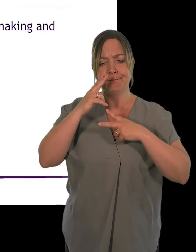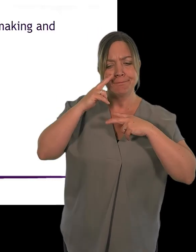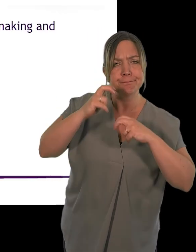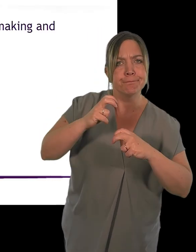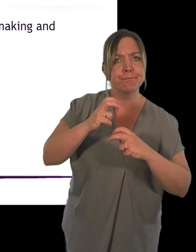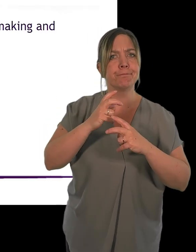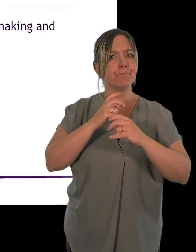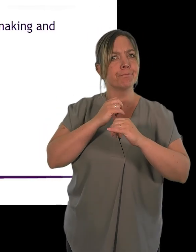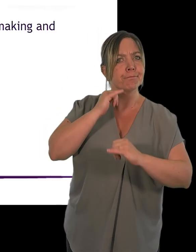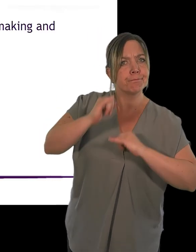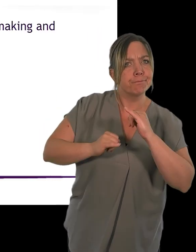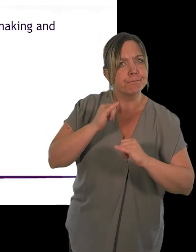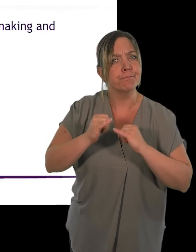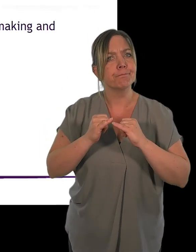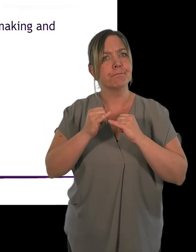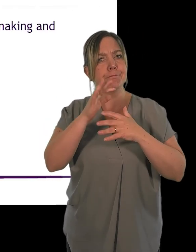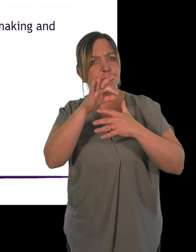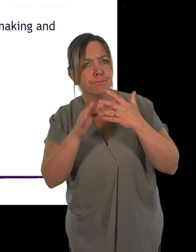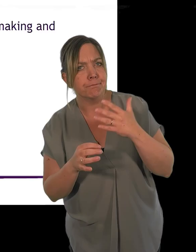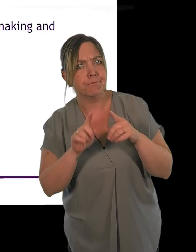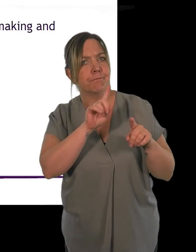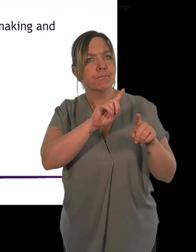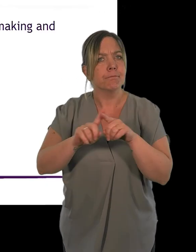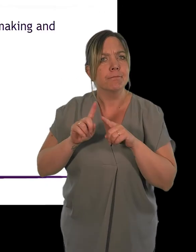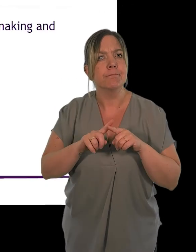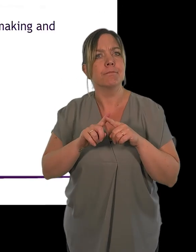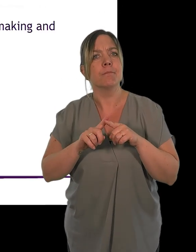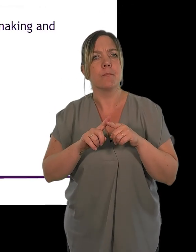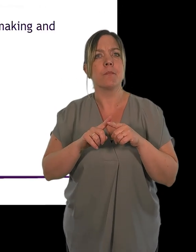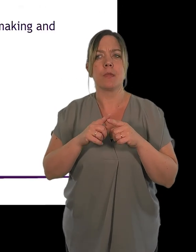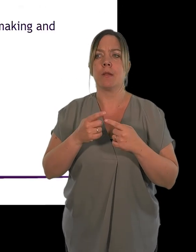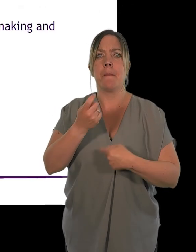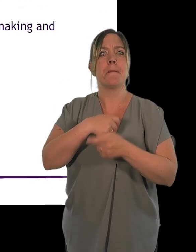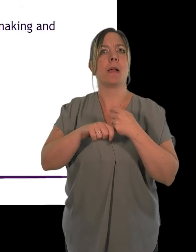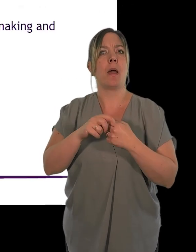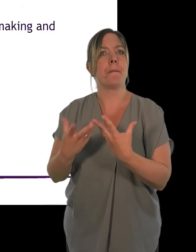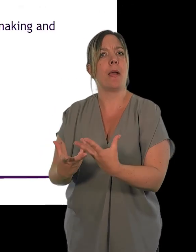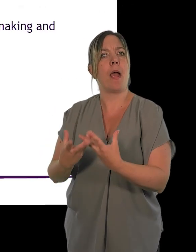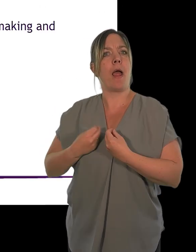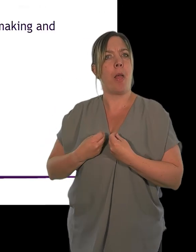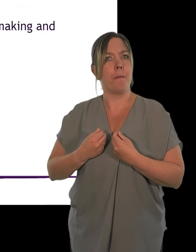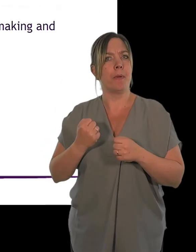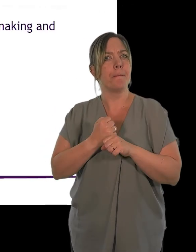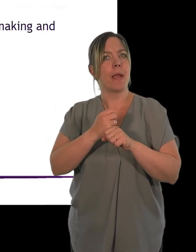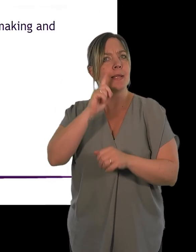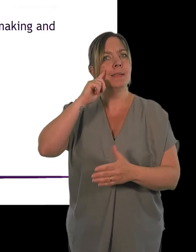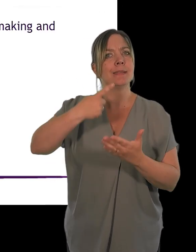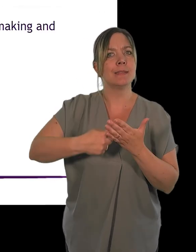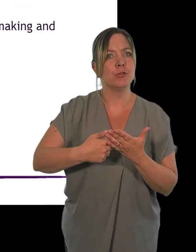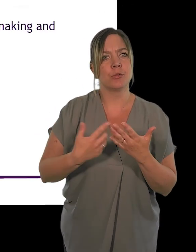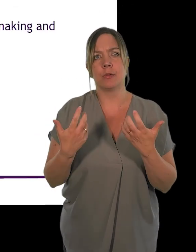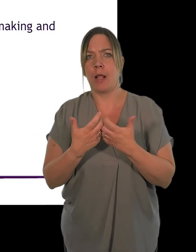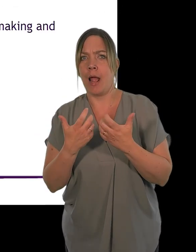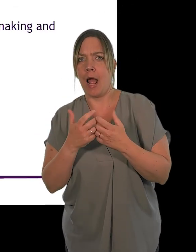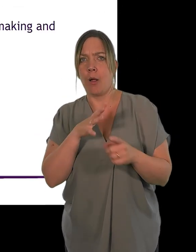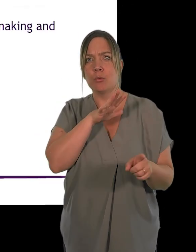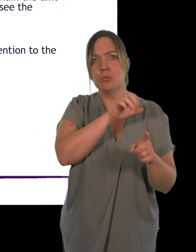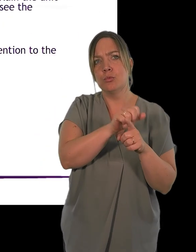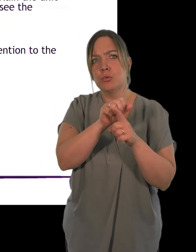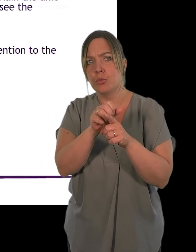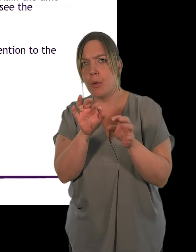how measuring the impact of people practice is essential in creating